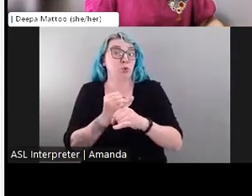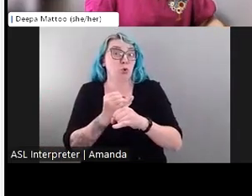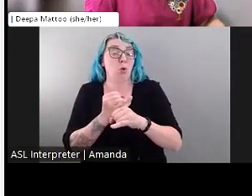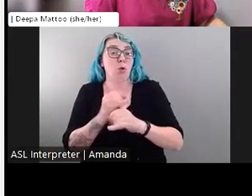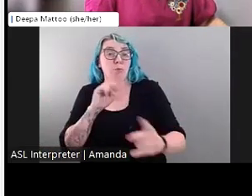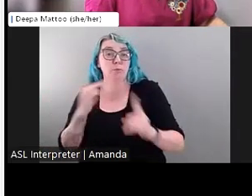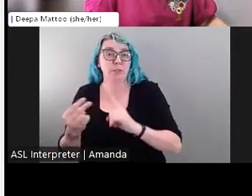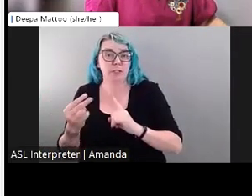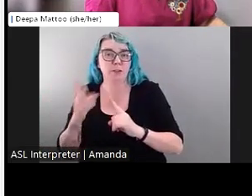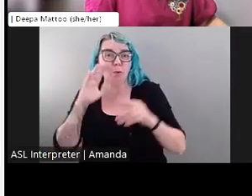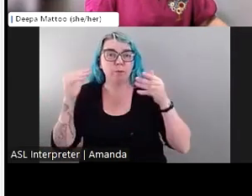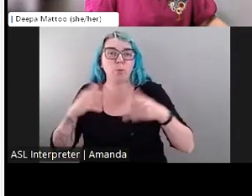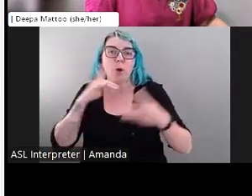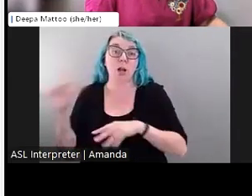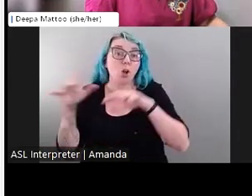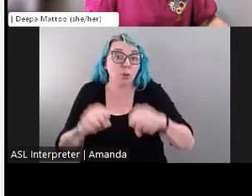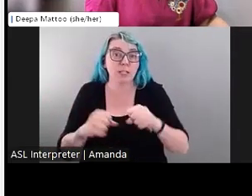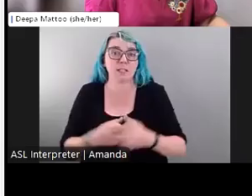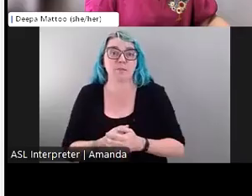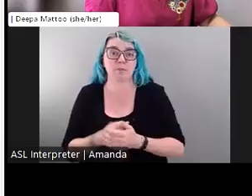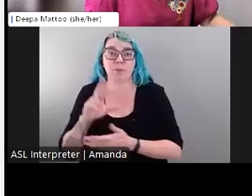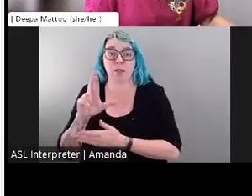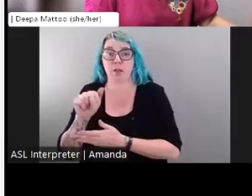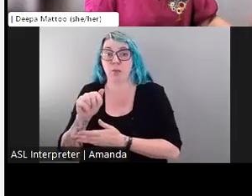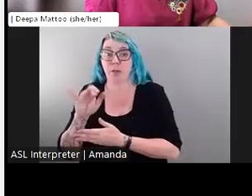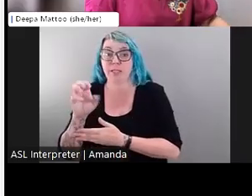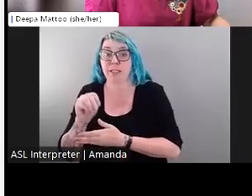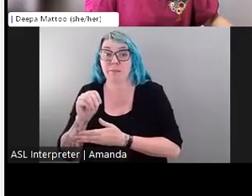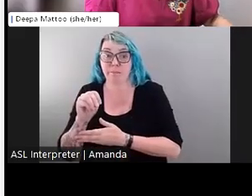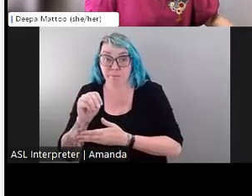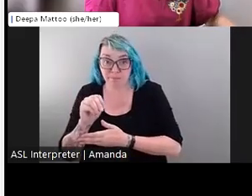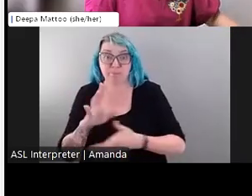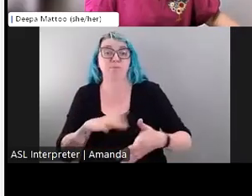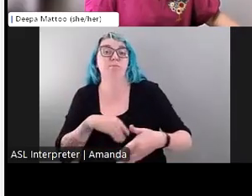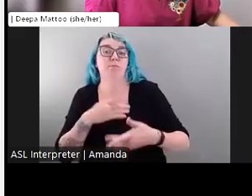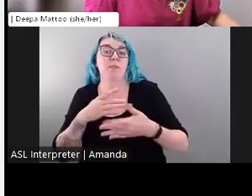well. If you hover over them, they just define some of the terms in the framework.